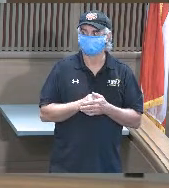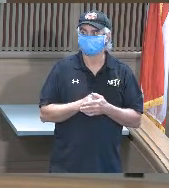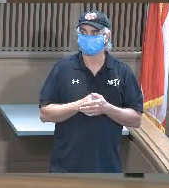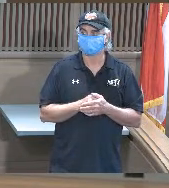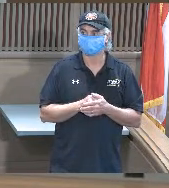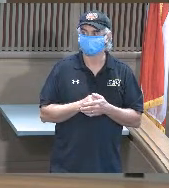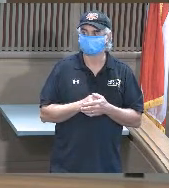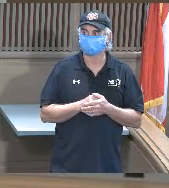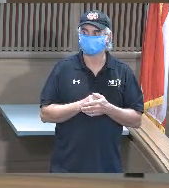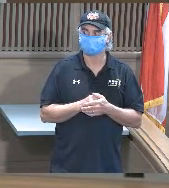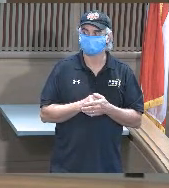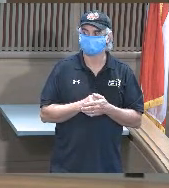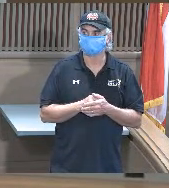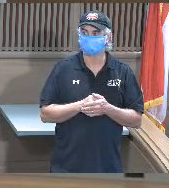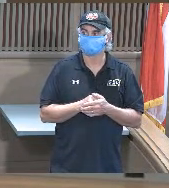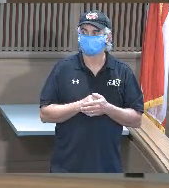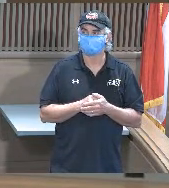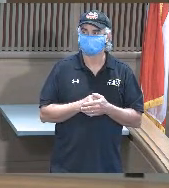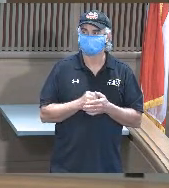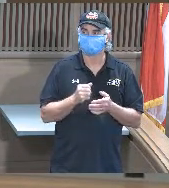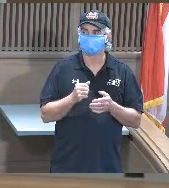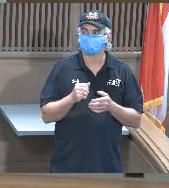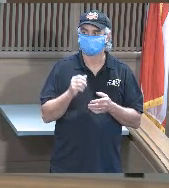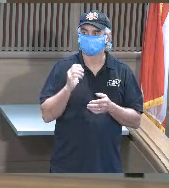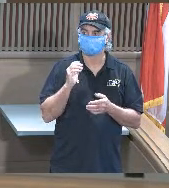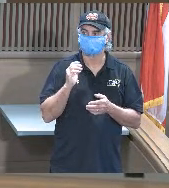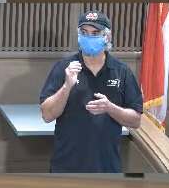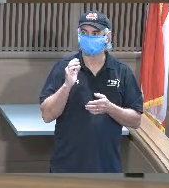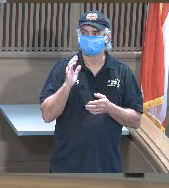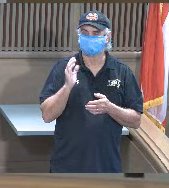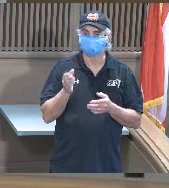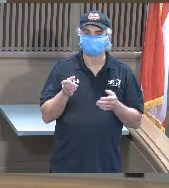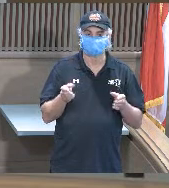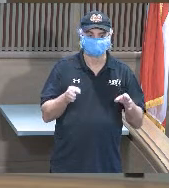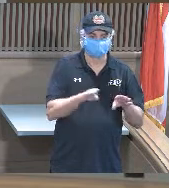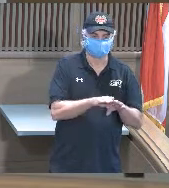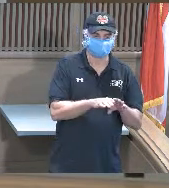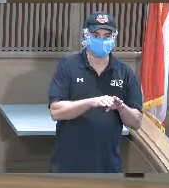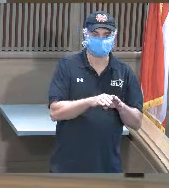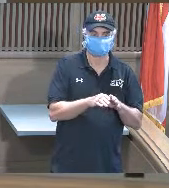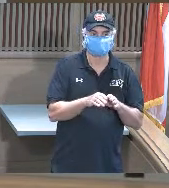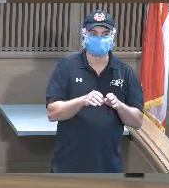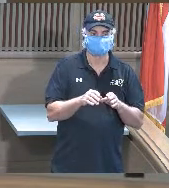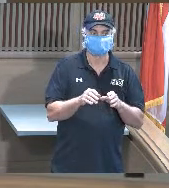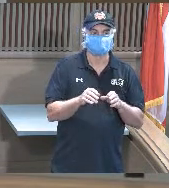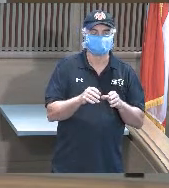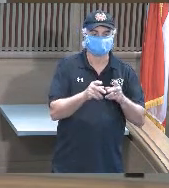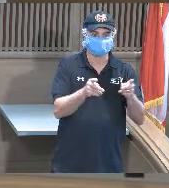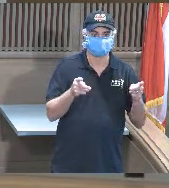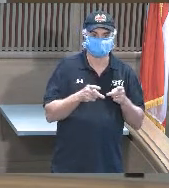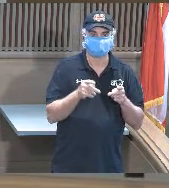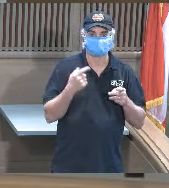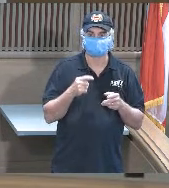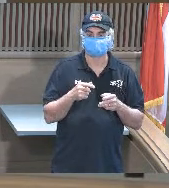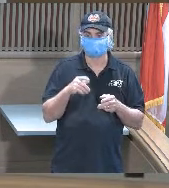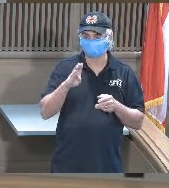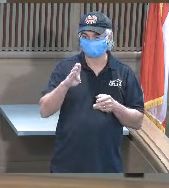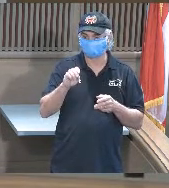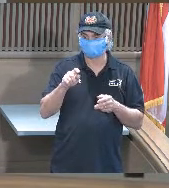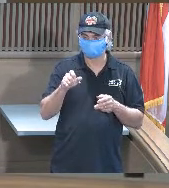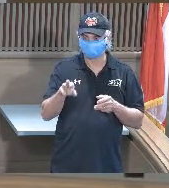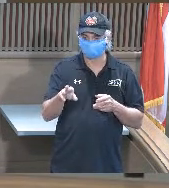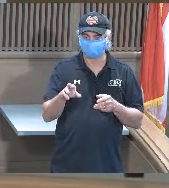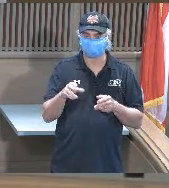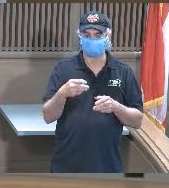max vaccination site here in Albany. We reopened that site a couple of weeks ago when the Pfizer booster shots became